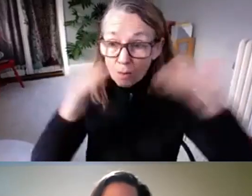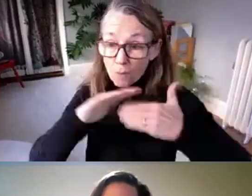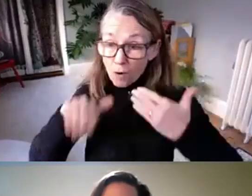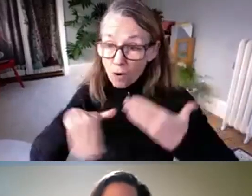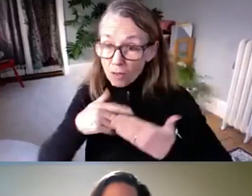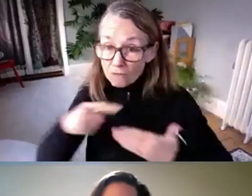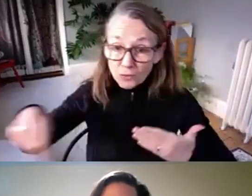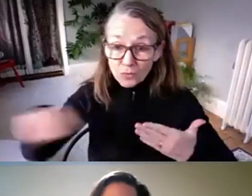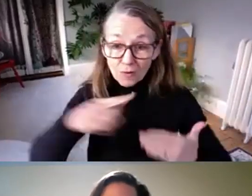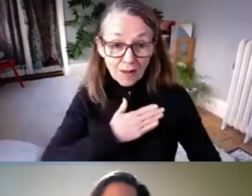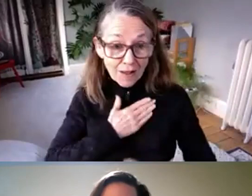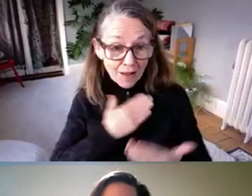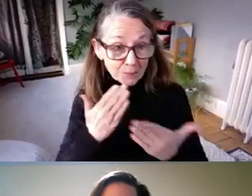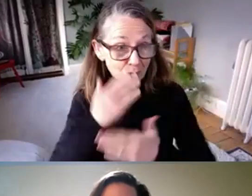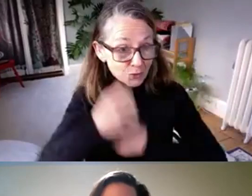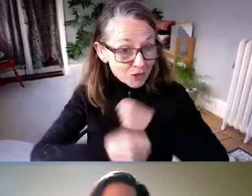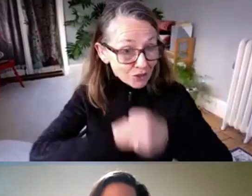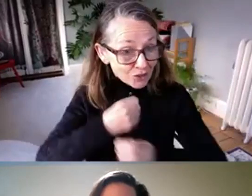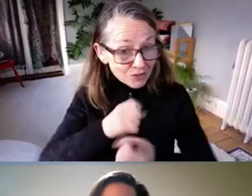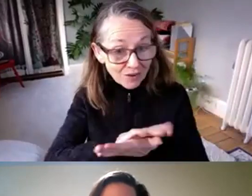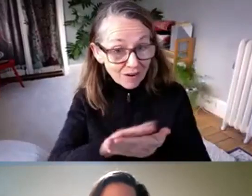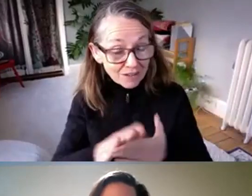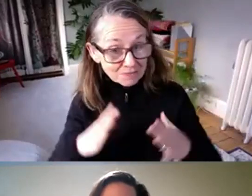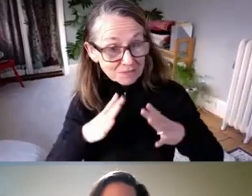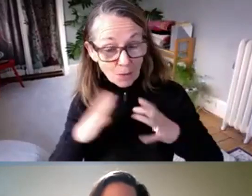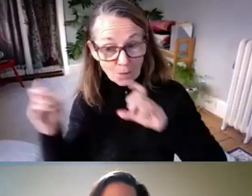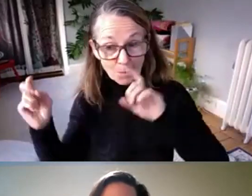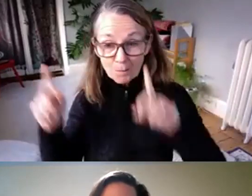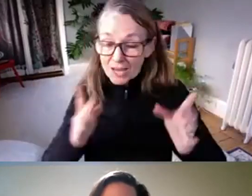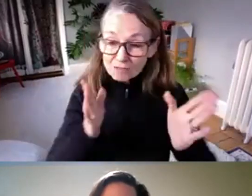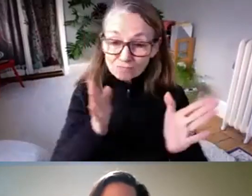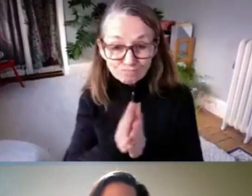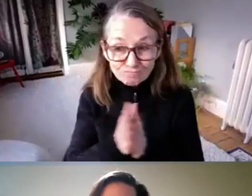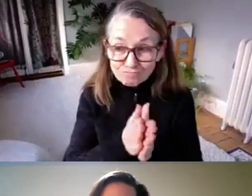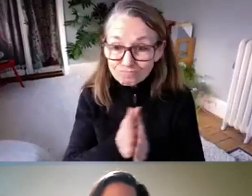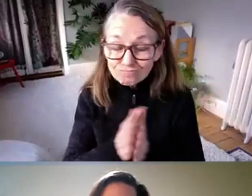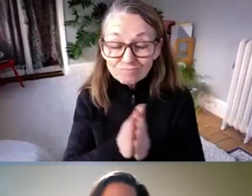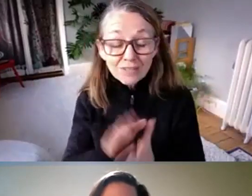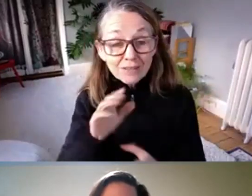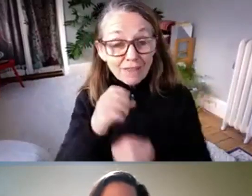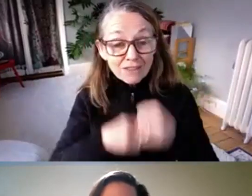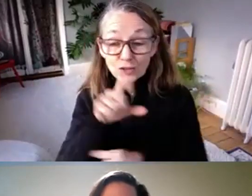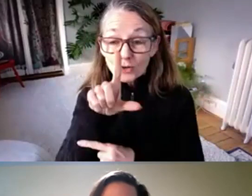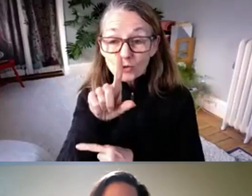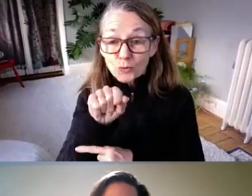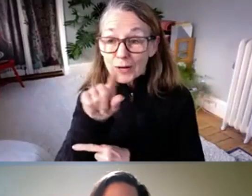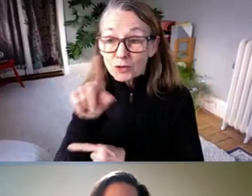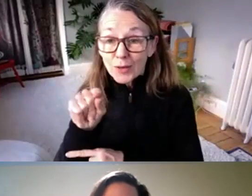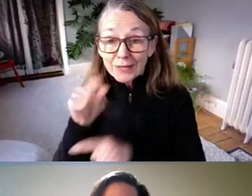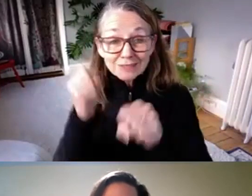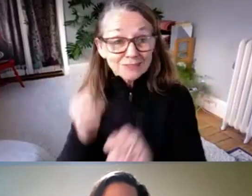happy new year. And come back, recharge, and put 2020 behind us. And just